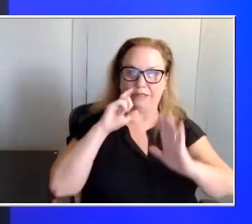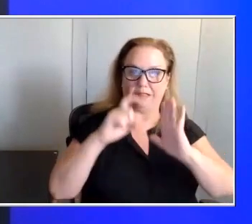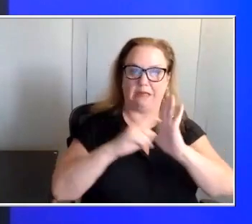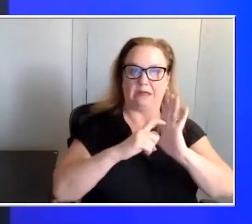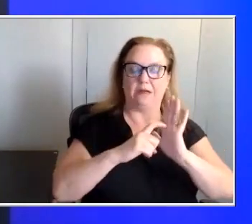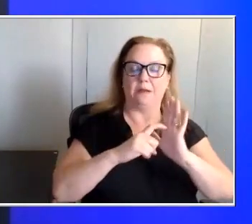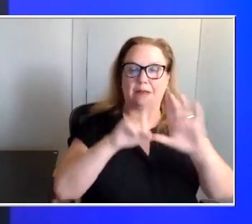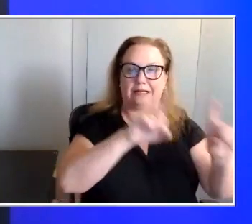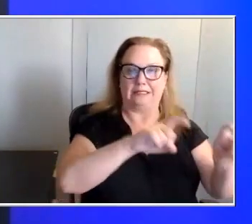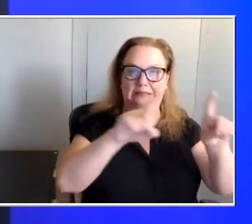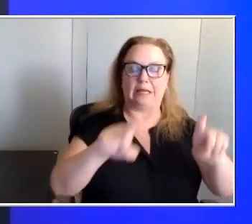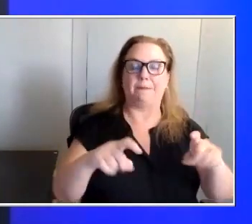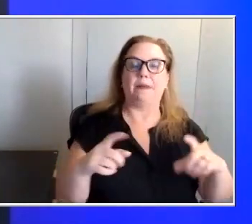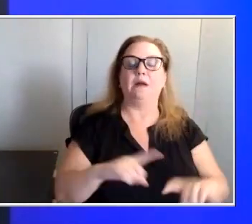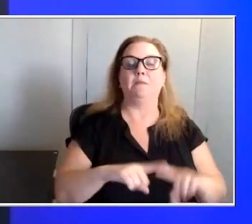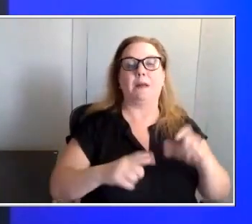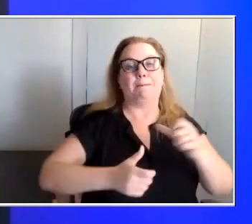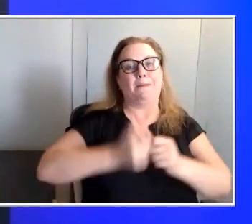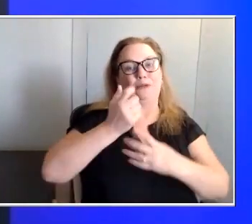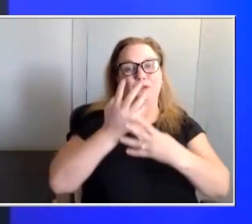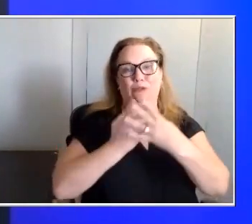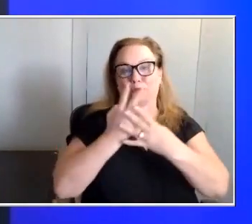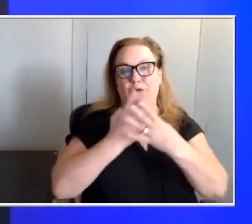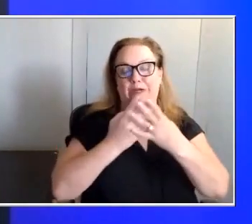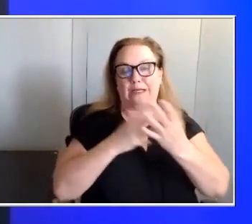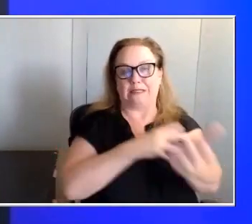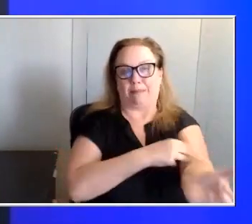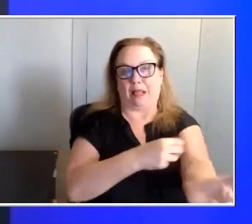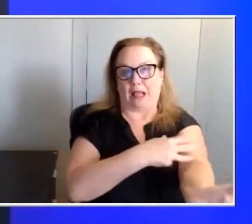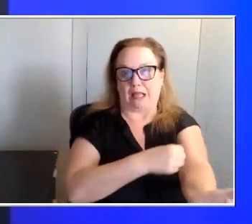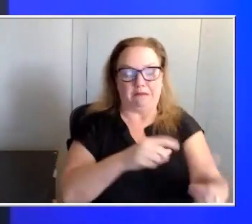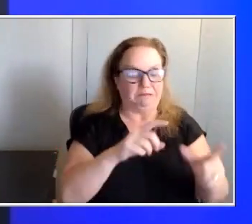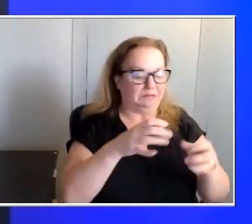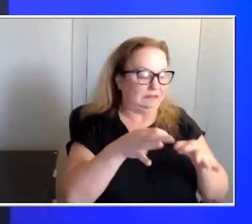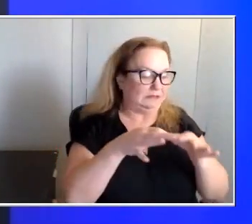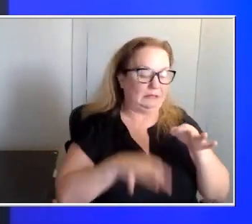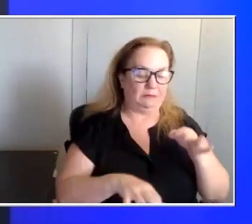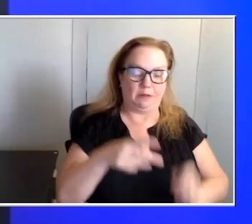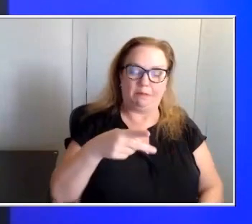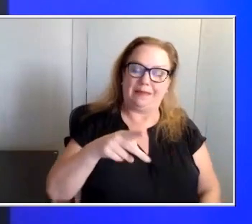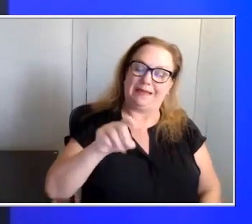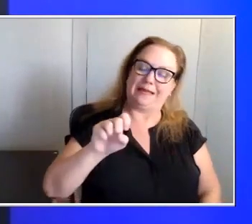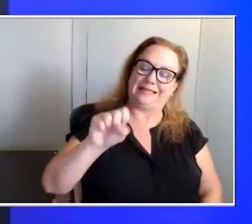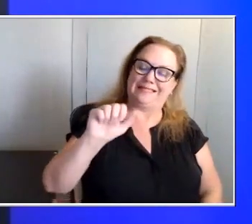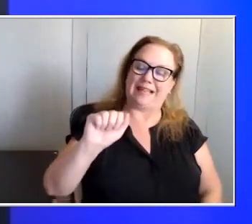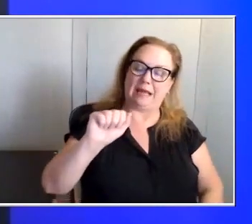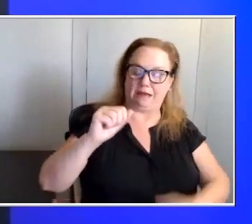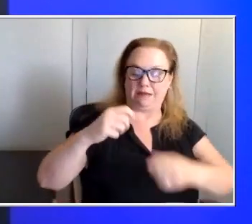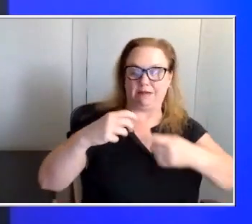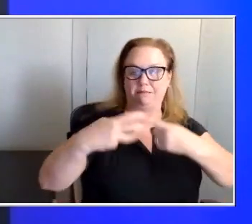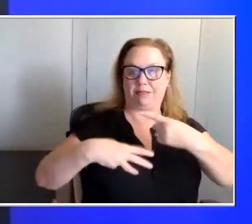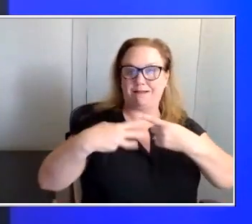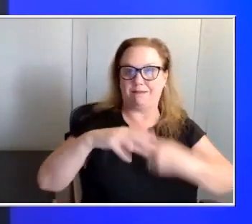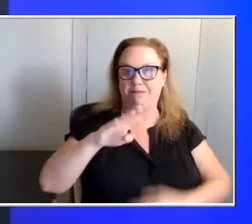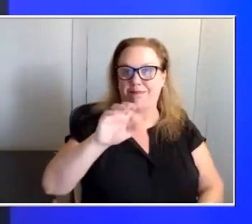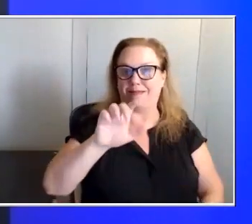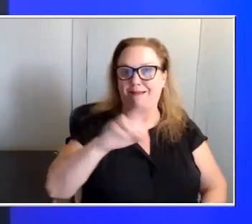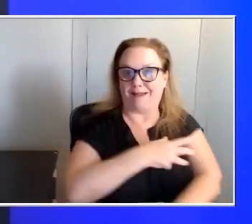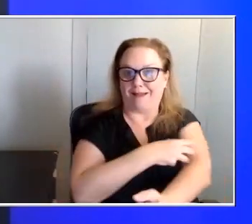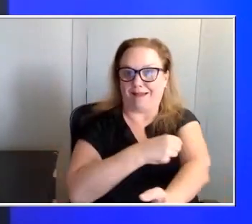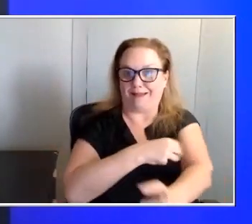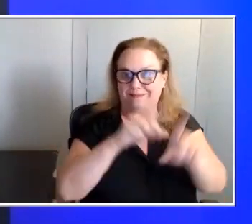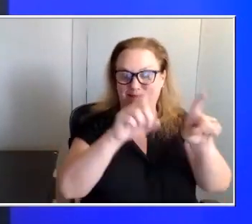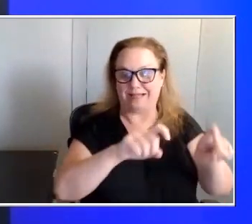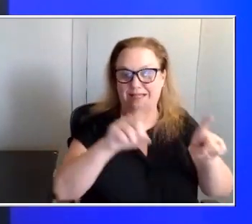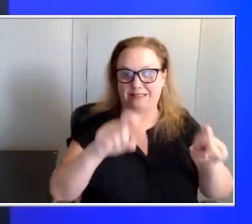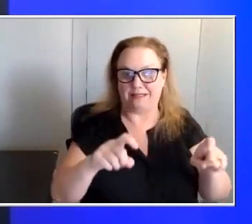exam. But most of screening is just a blood test, just a simple PSA blood test, easy to do, you know, as long as you're not